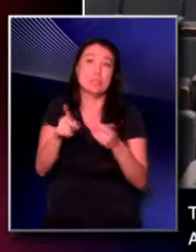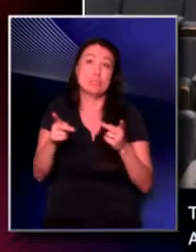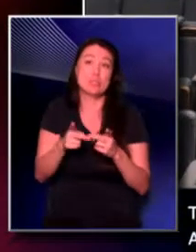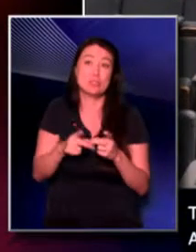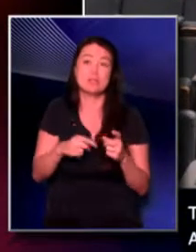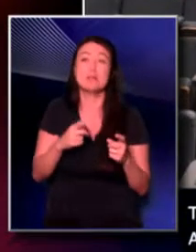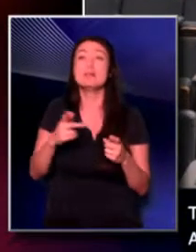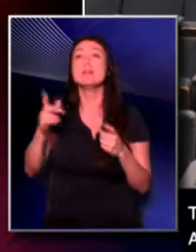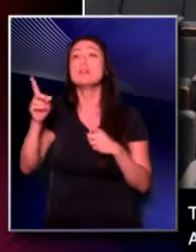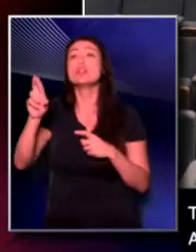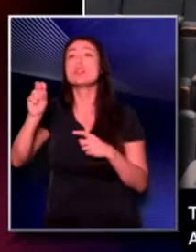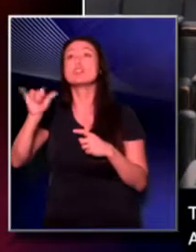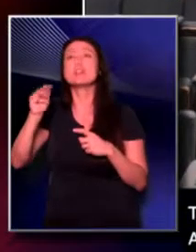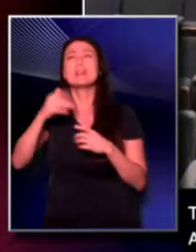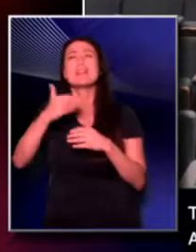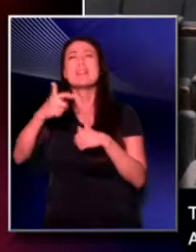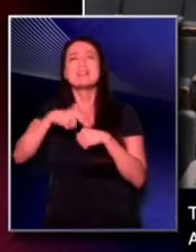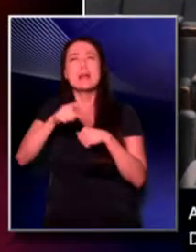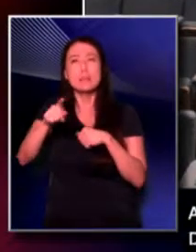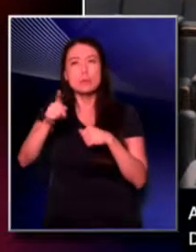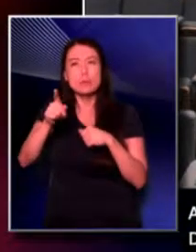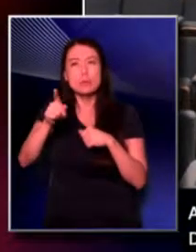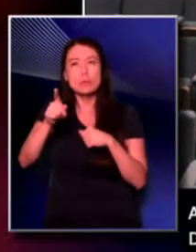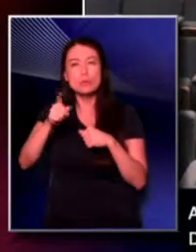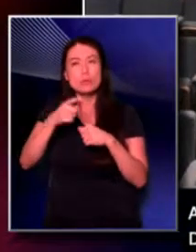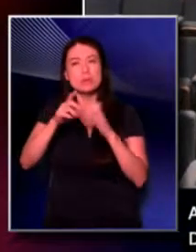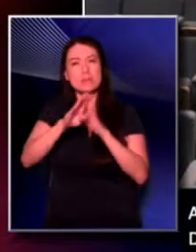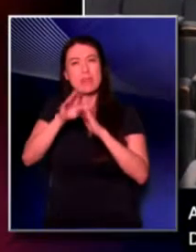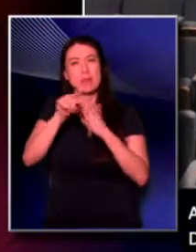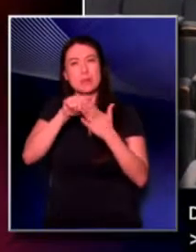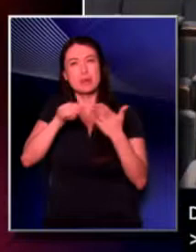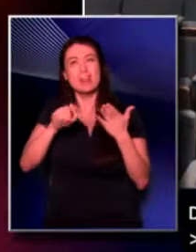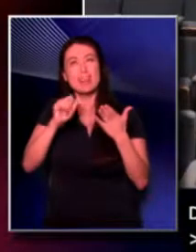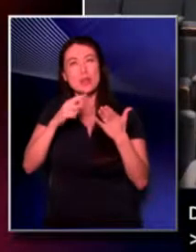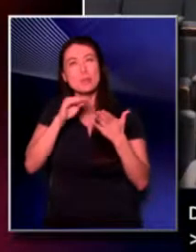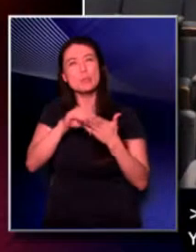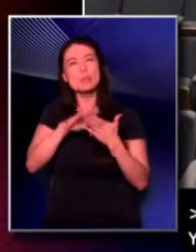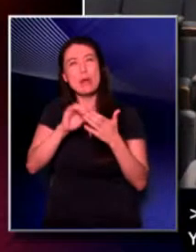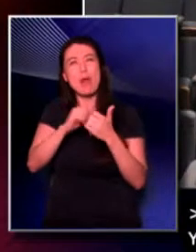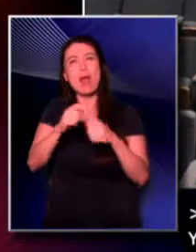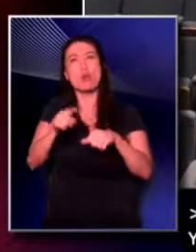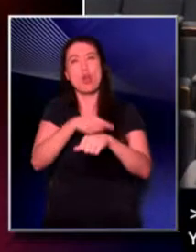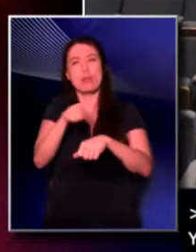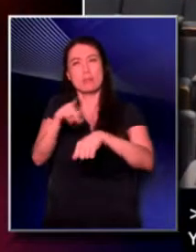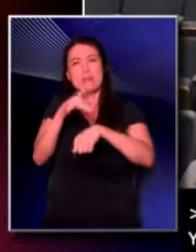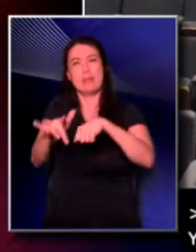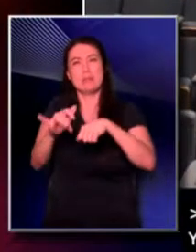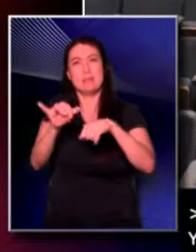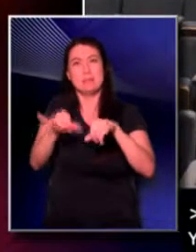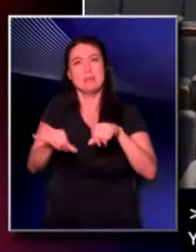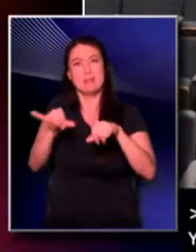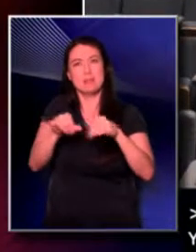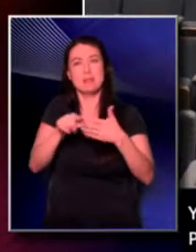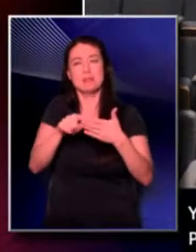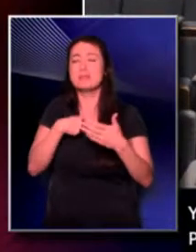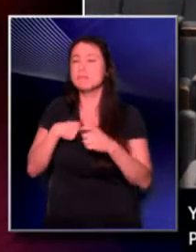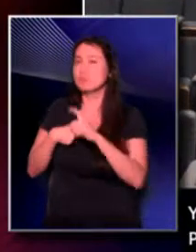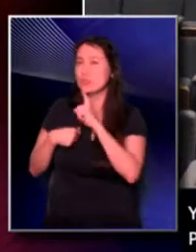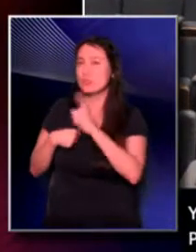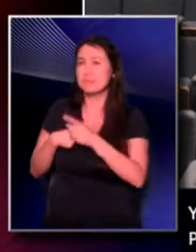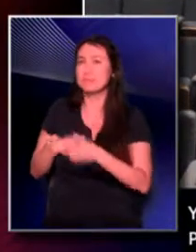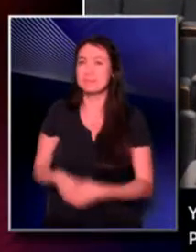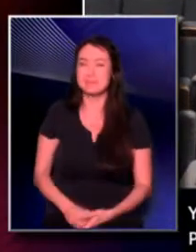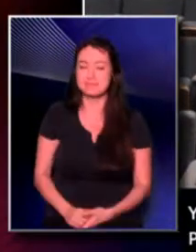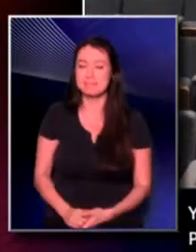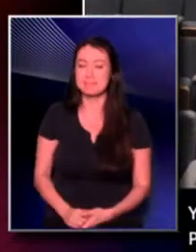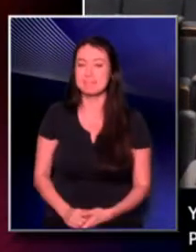So the next time you create this chart, can you put the, how long the vacancy has been open? Sure. Because I think that,